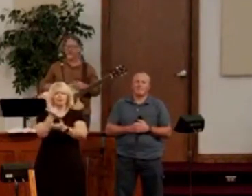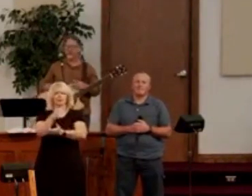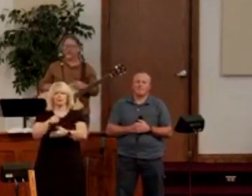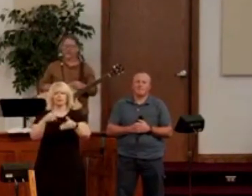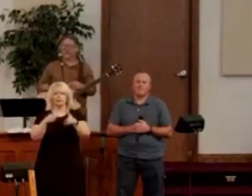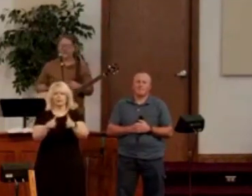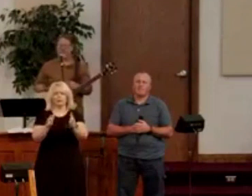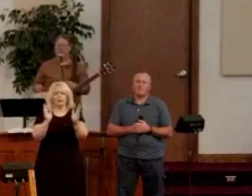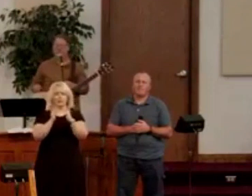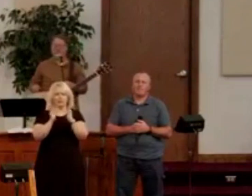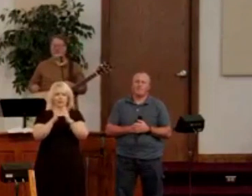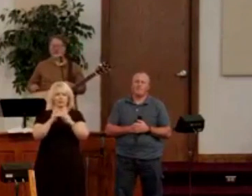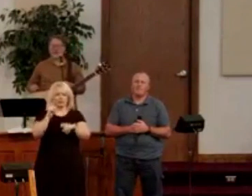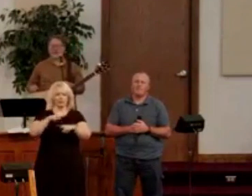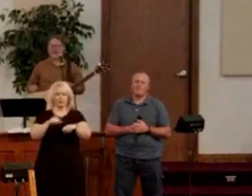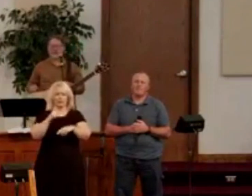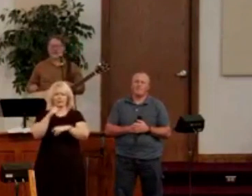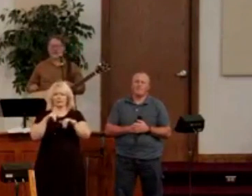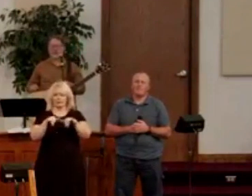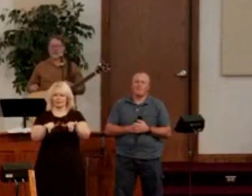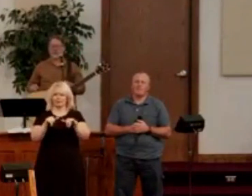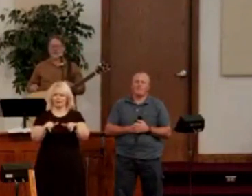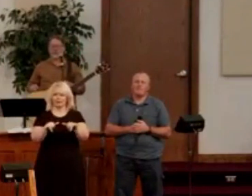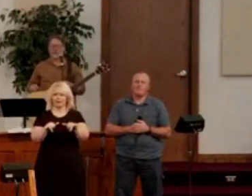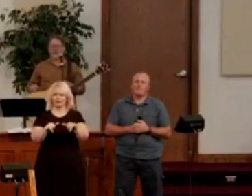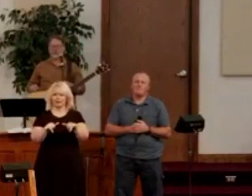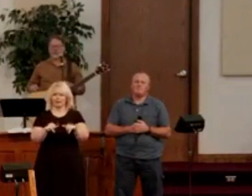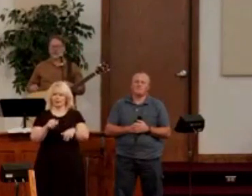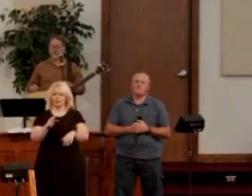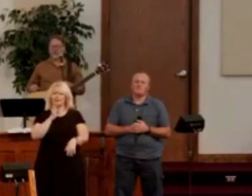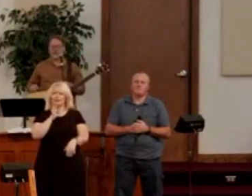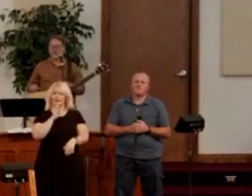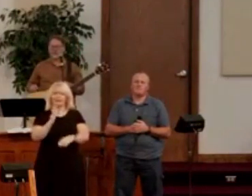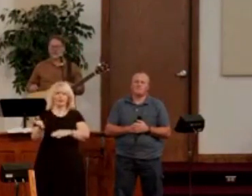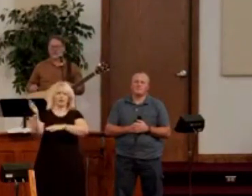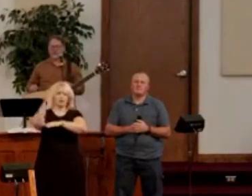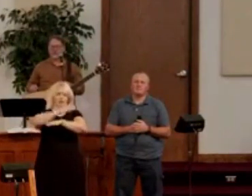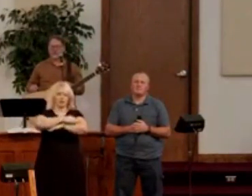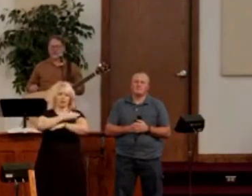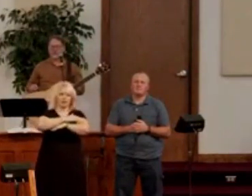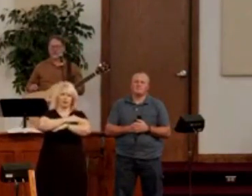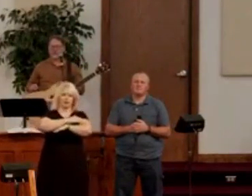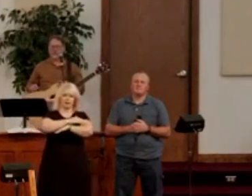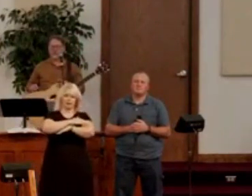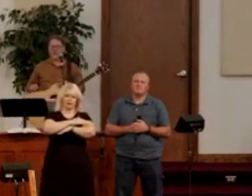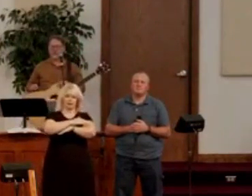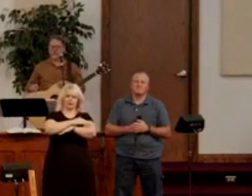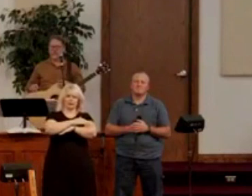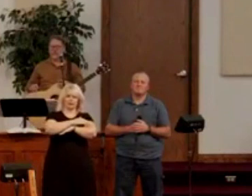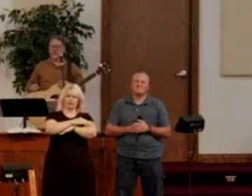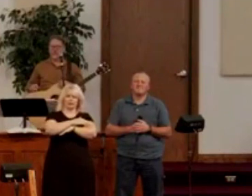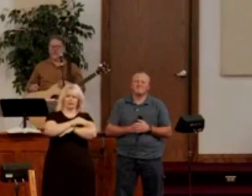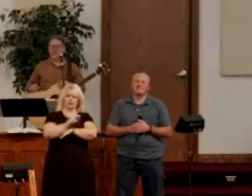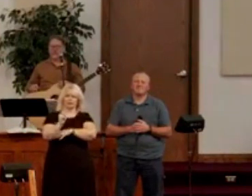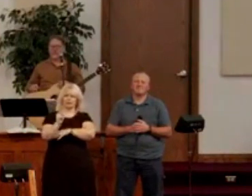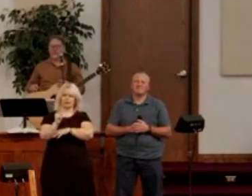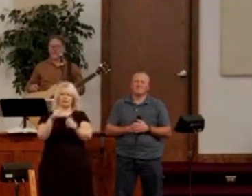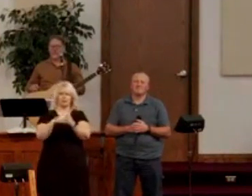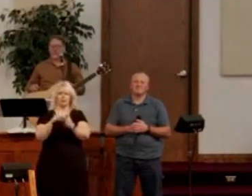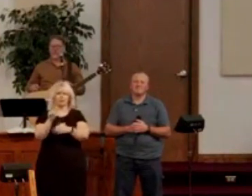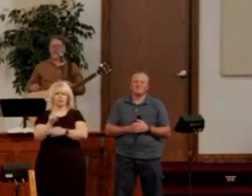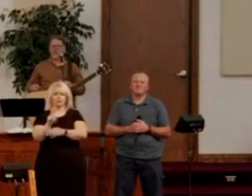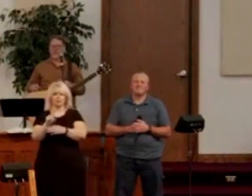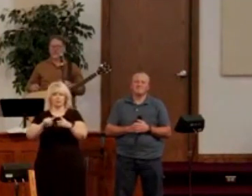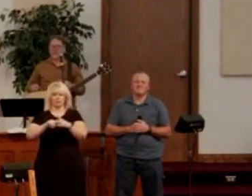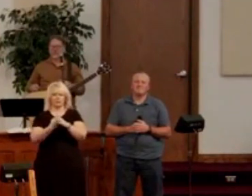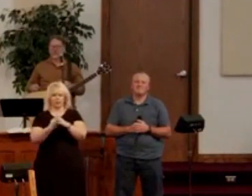after this, and if you can't stay, I could talk all day, and I'm going to talk for a couple minutes. 2002, when we started